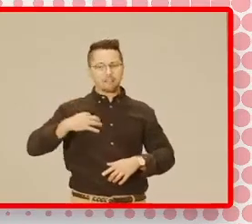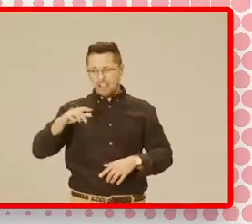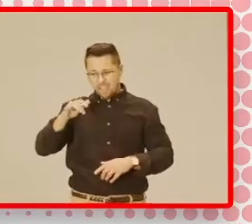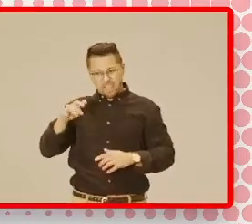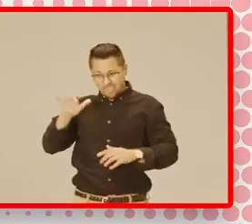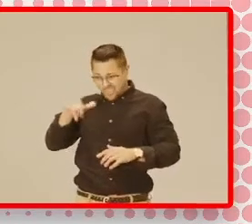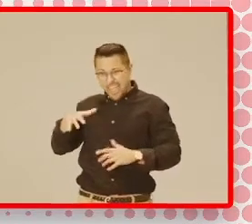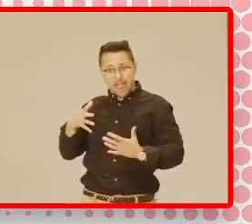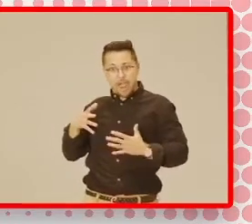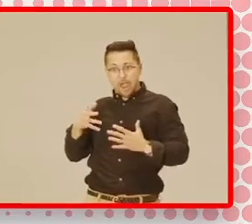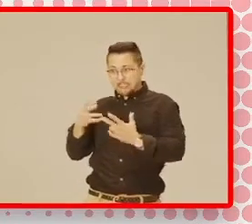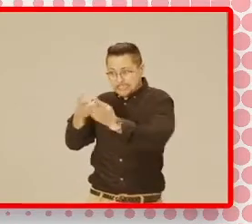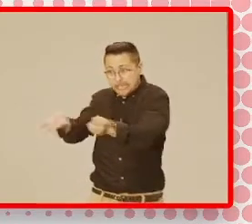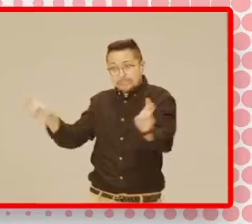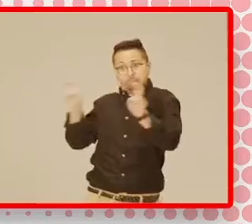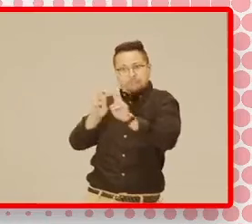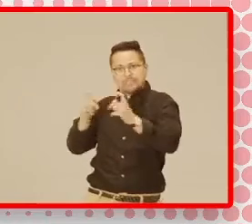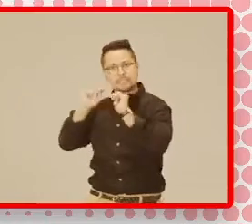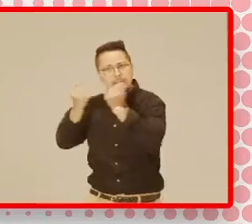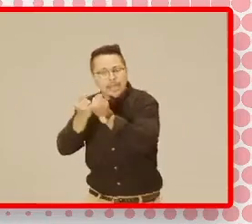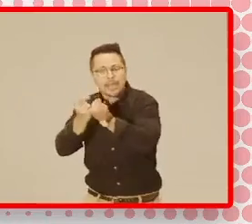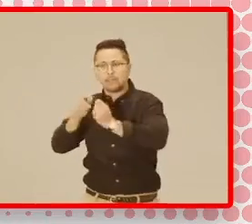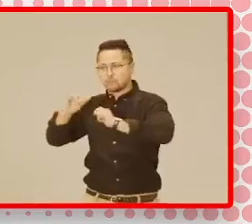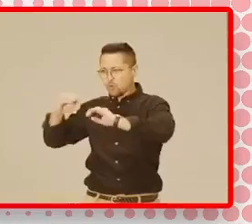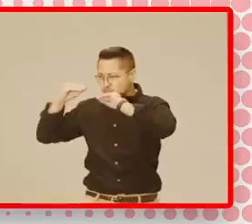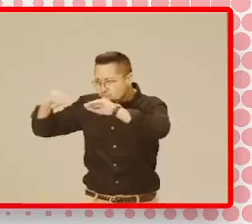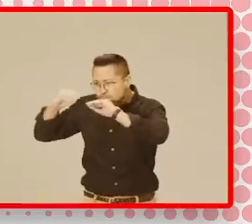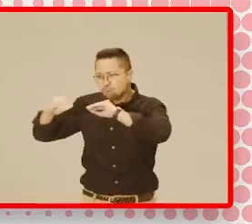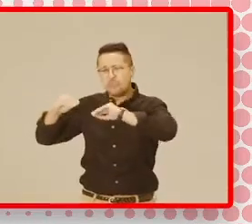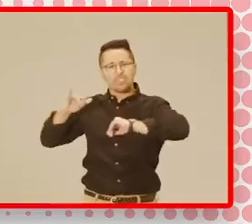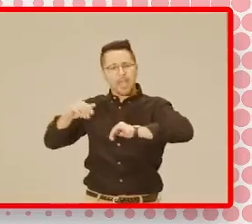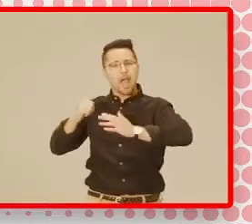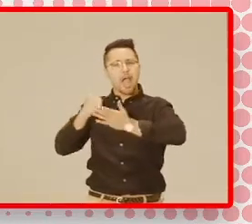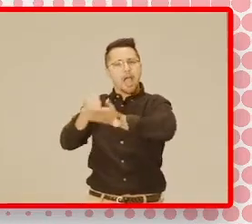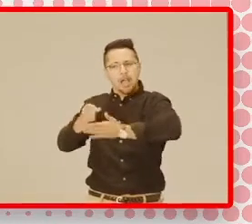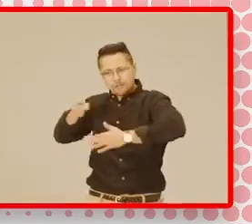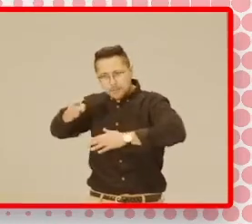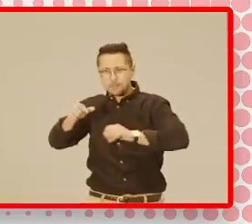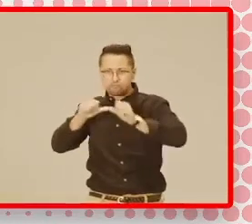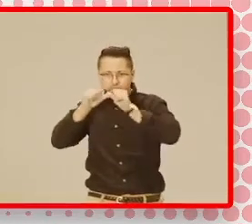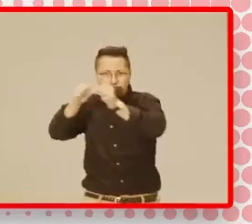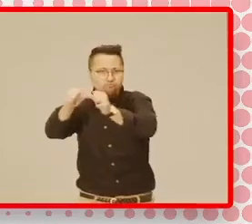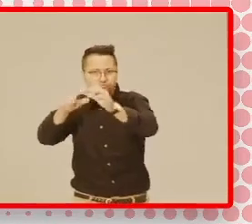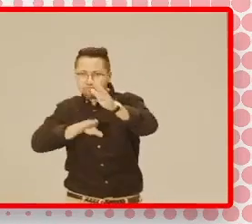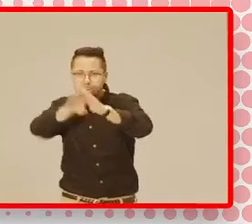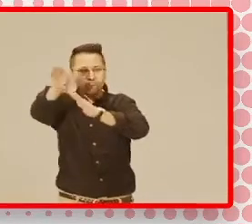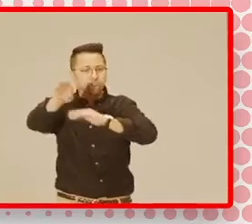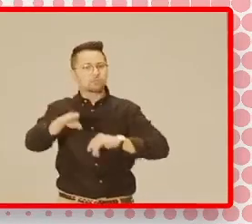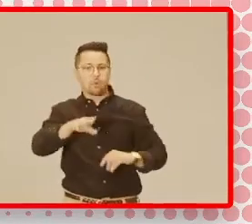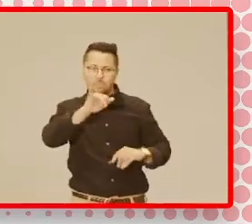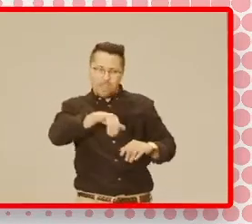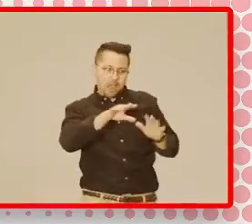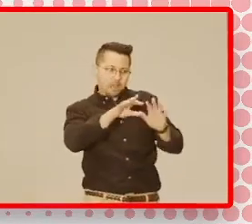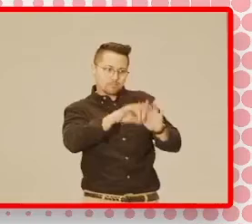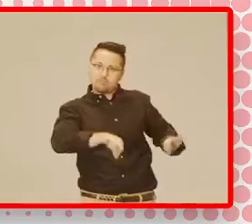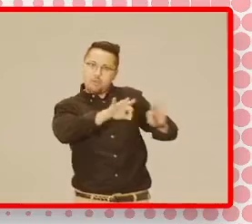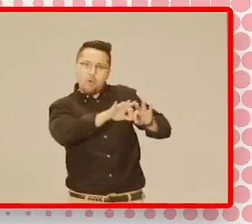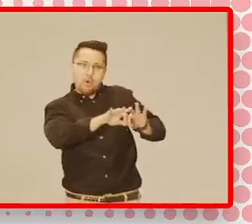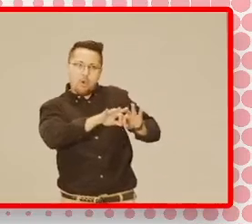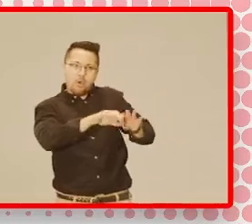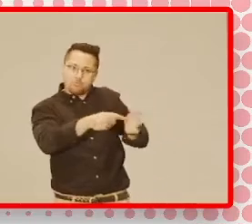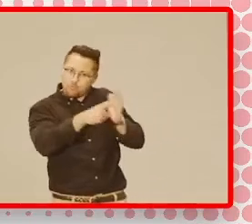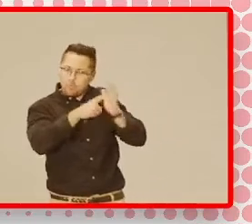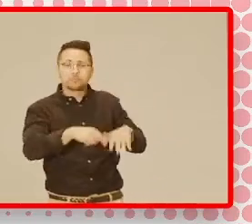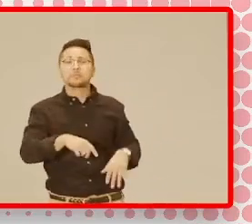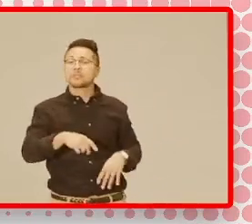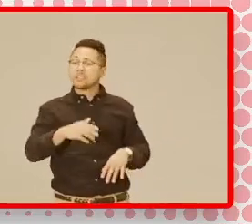so coaching and execution is what drives the 1%, and you can't leave that part out. So we all have a role to play. Patty and I